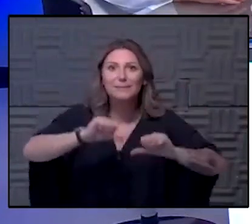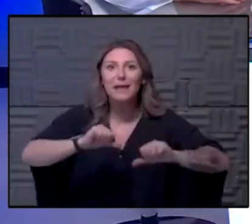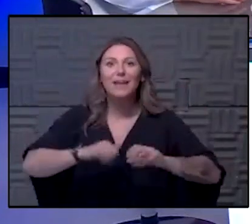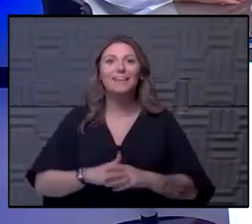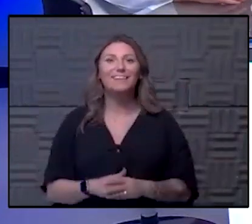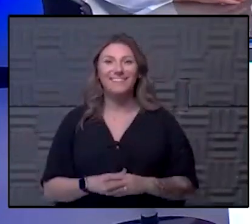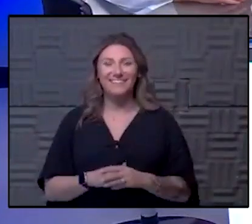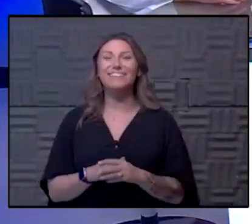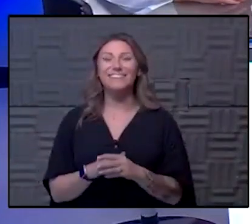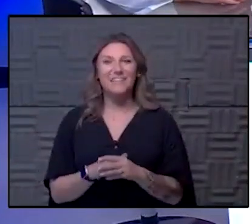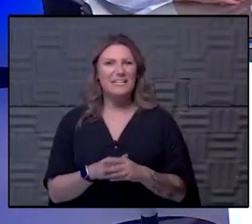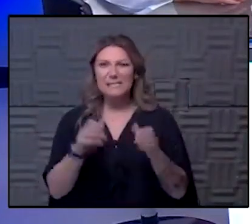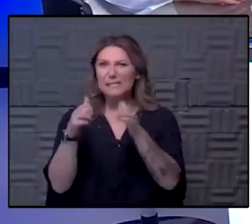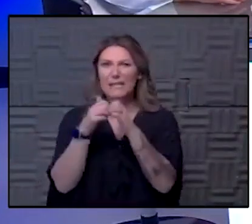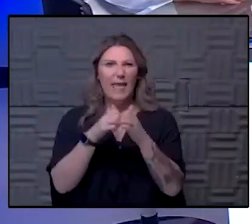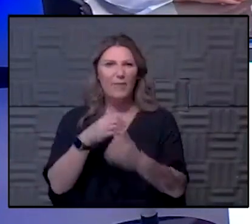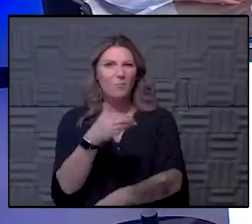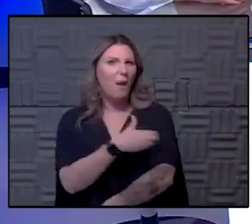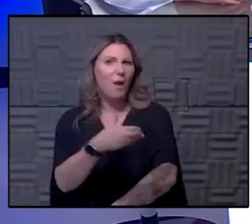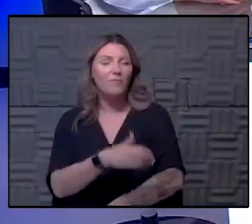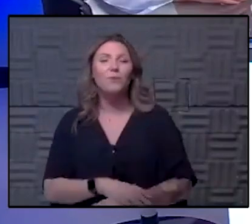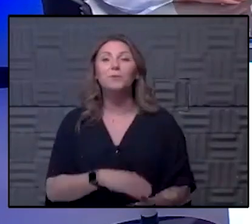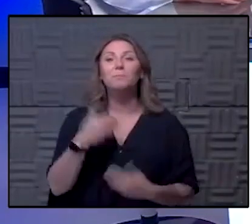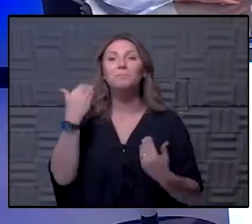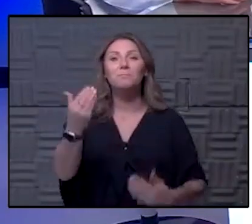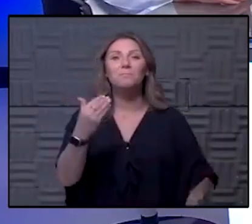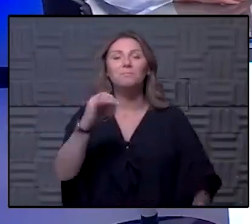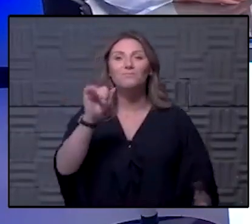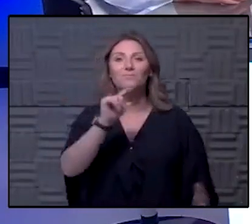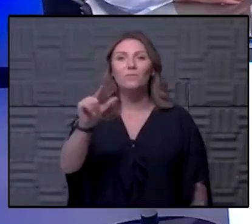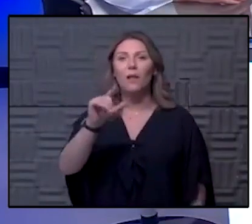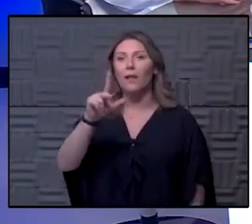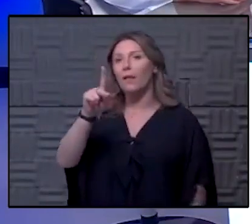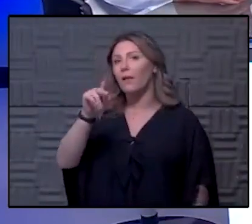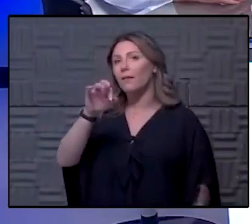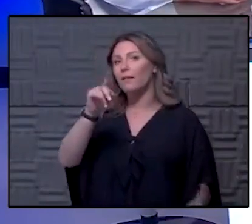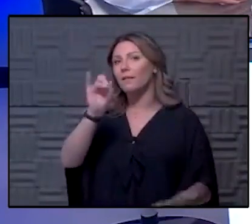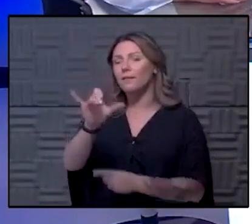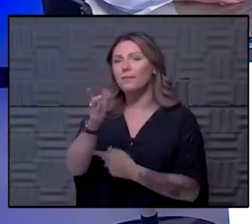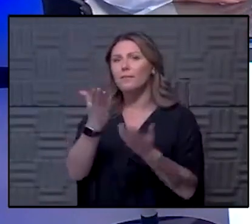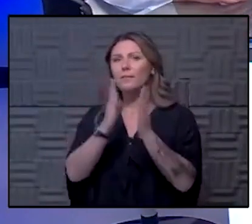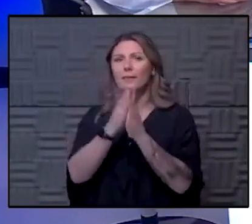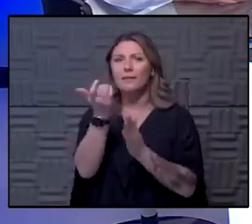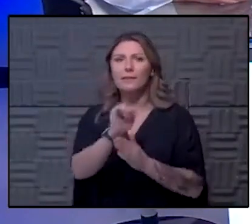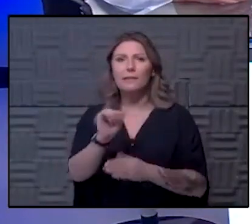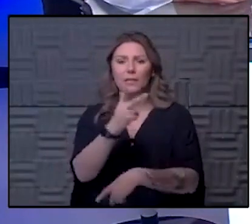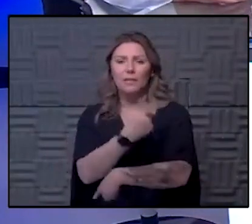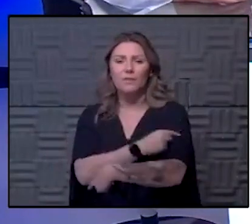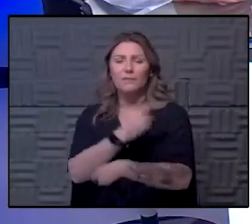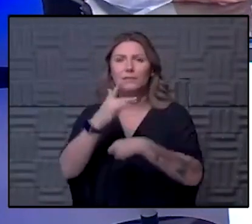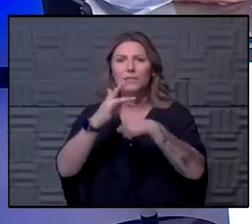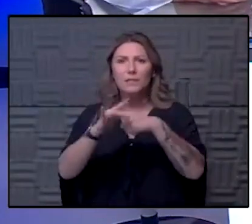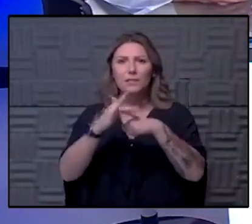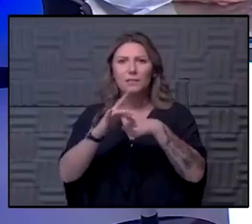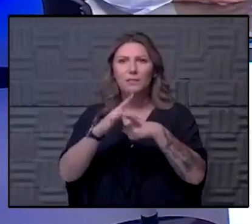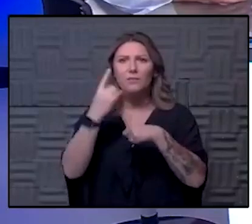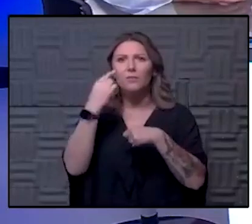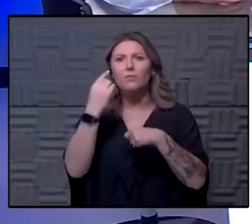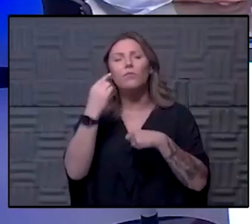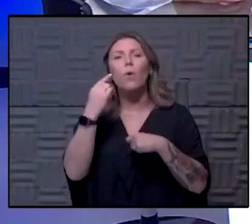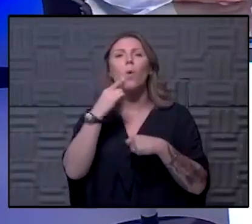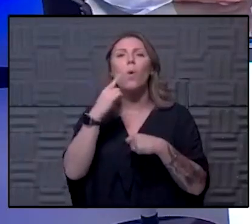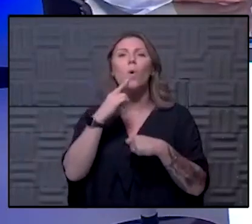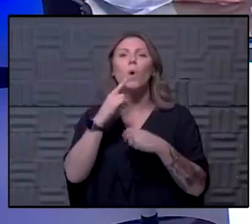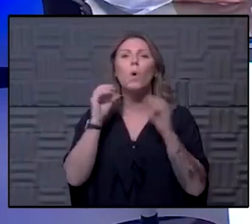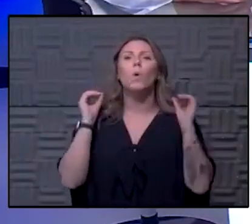those together. Very powerful. Go ahead, Jill. Sorry, Kathy is asking, are any of the vaccines available in preservative-free